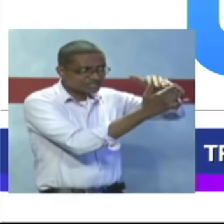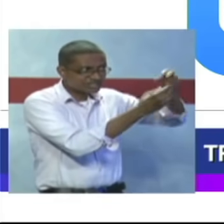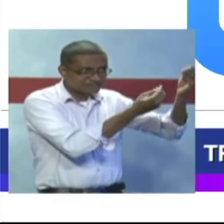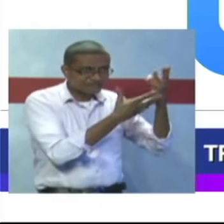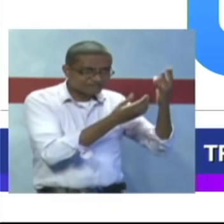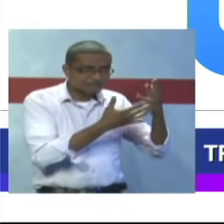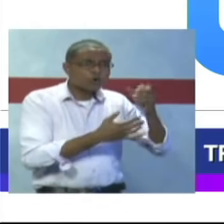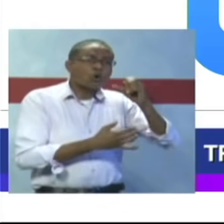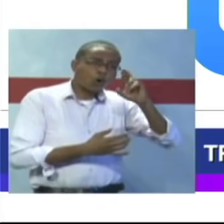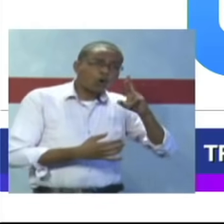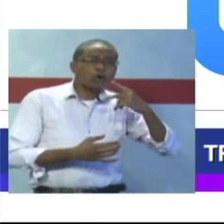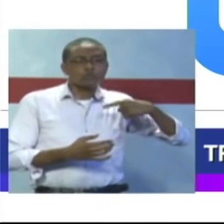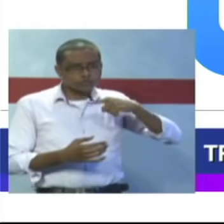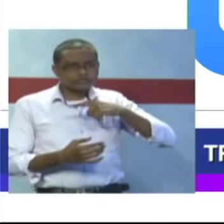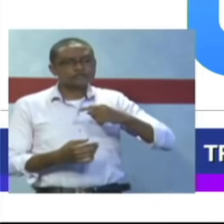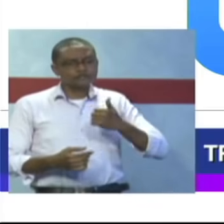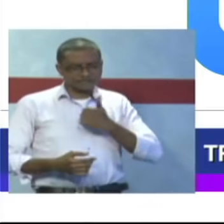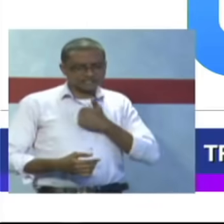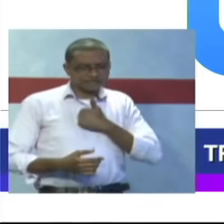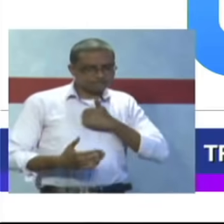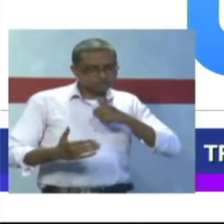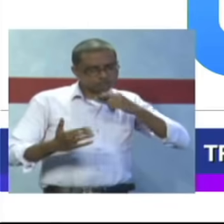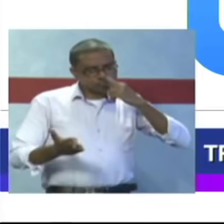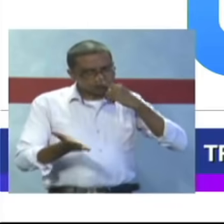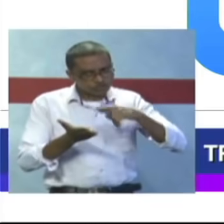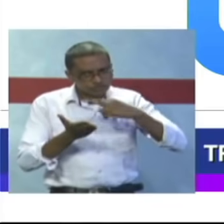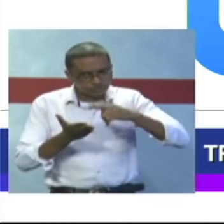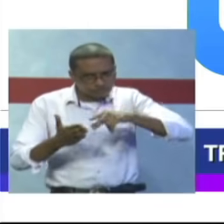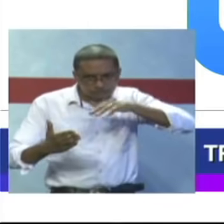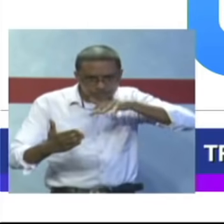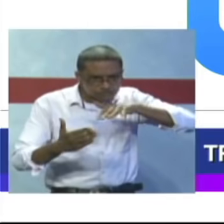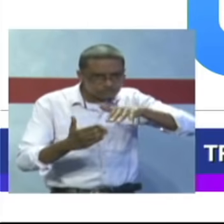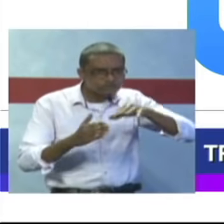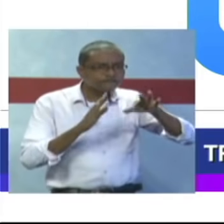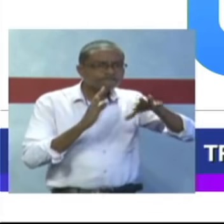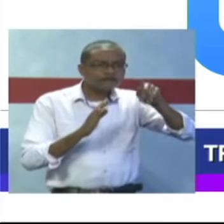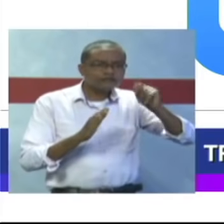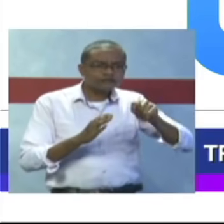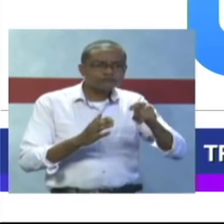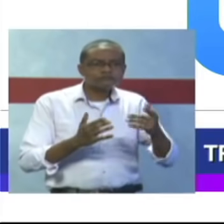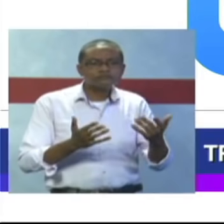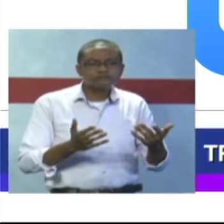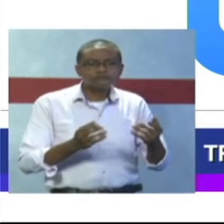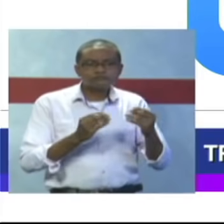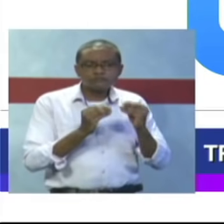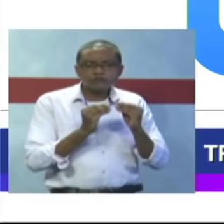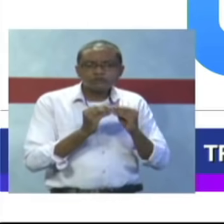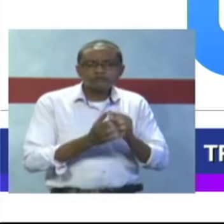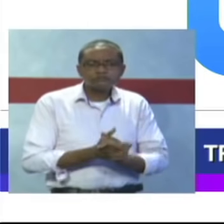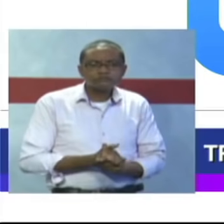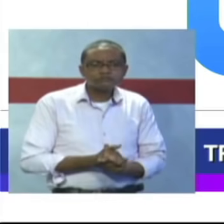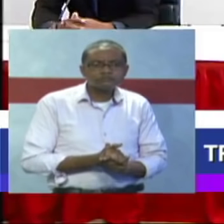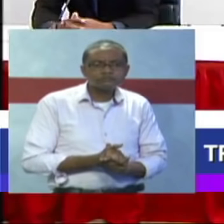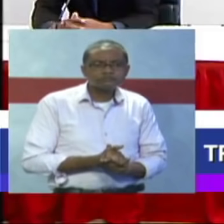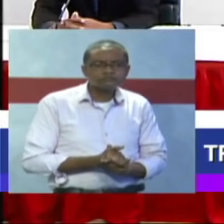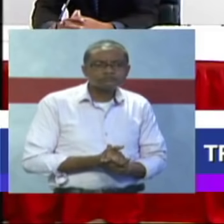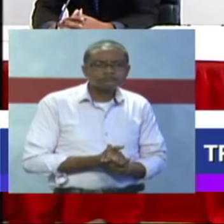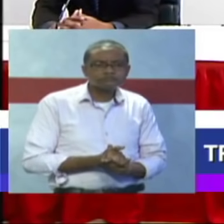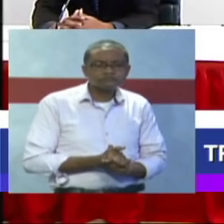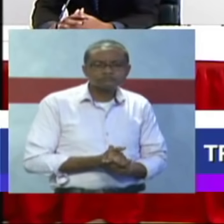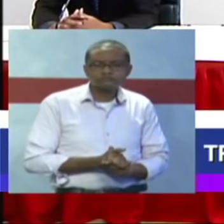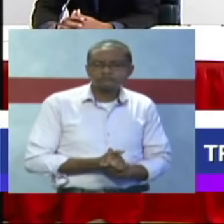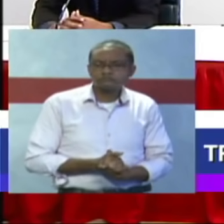or are we doing our own research to find out whether there's a link? Thank you. Thank you. Dr.